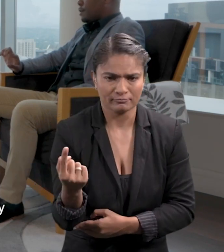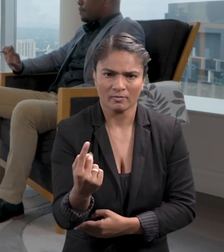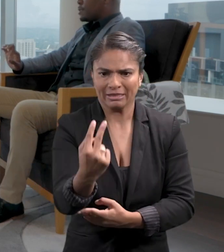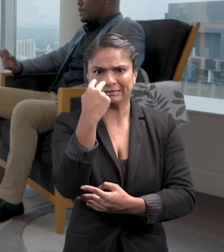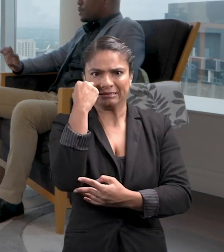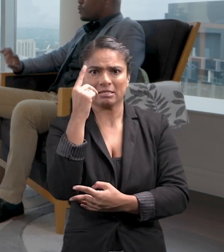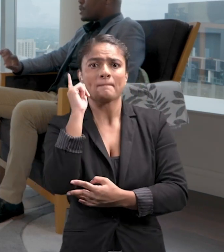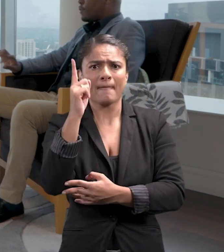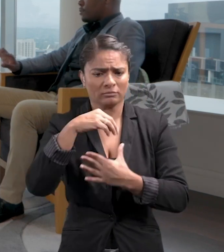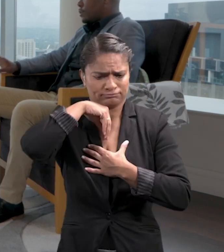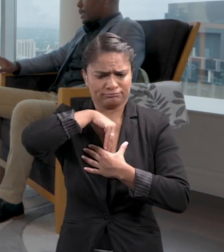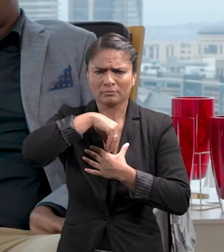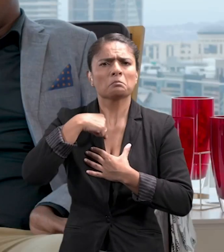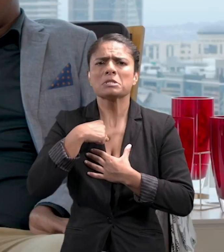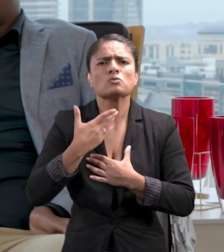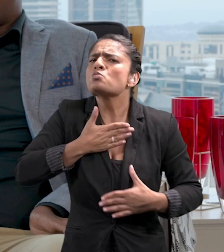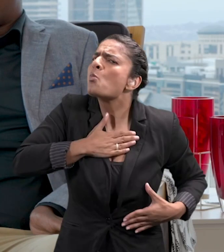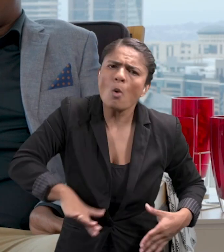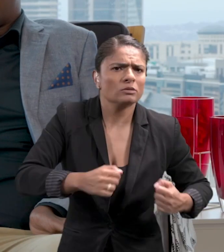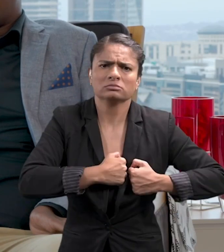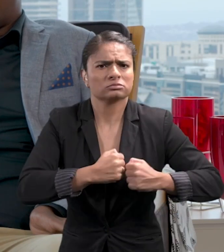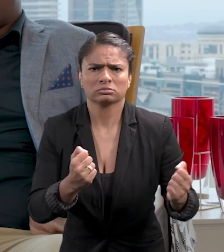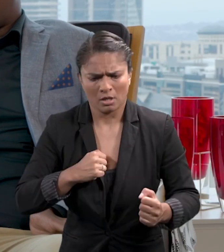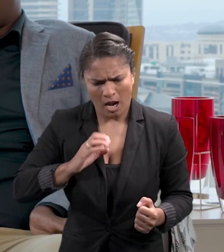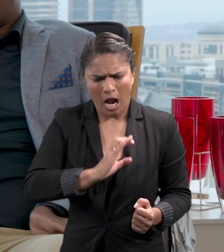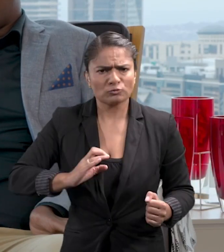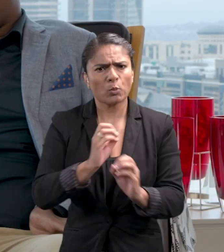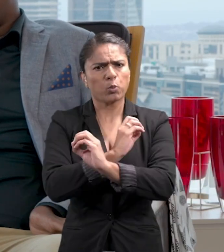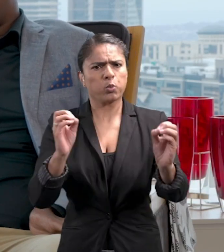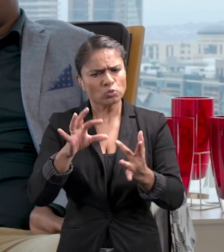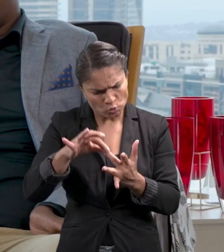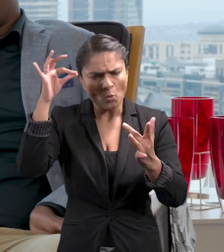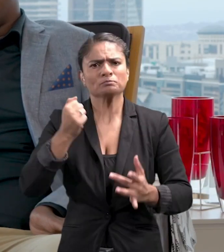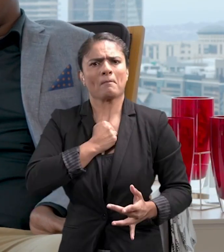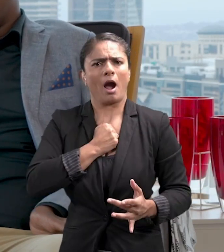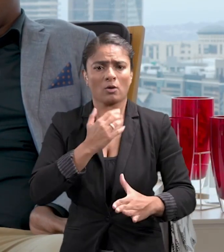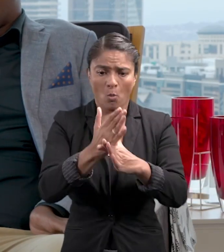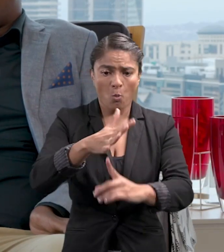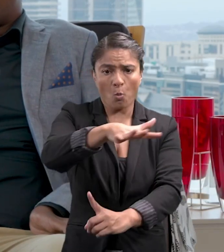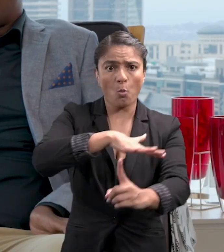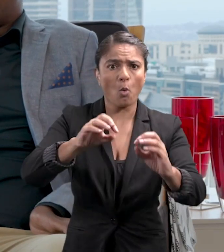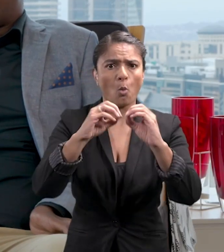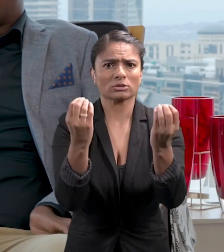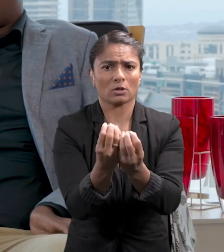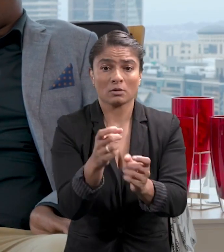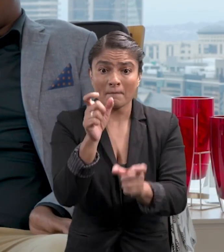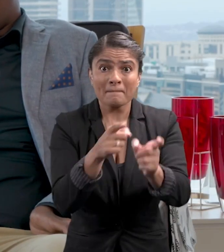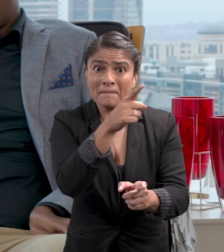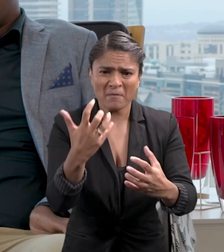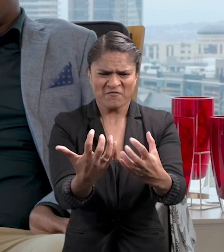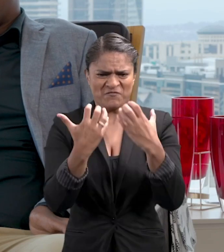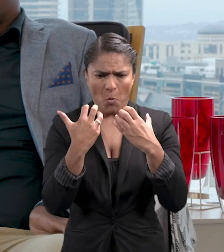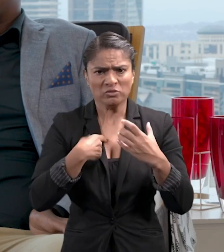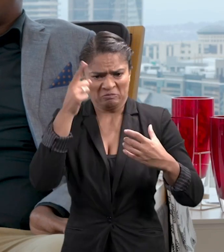disability, but still not comfortable to declare. It's my choice as an employee of an organization, and nobody can force me to